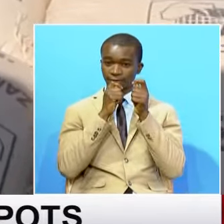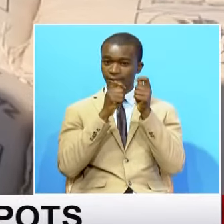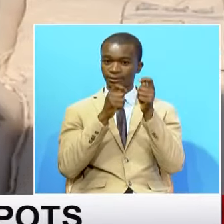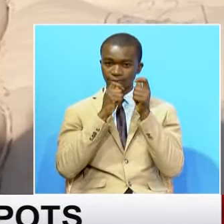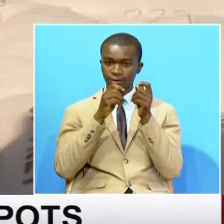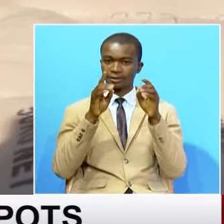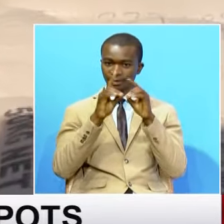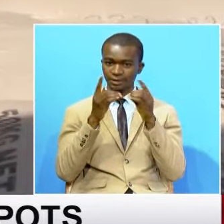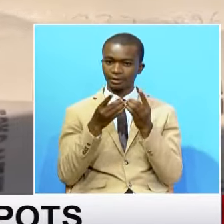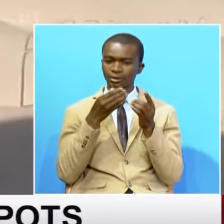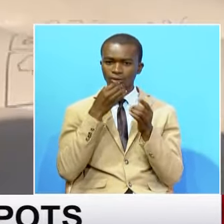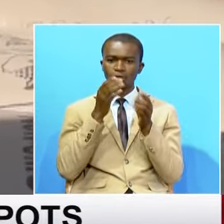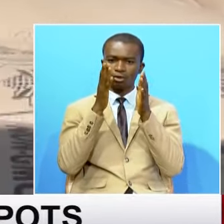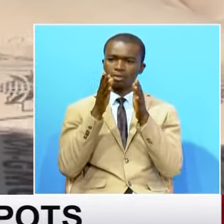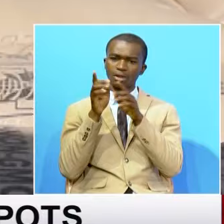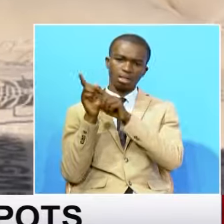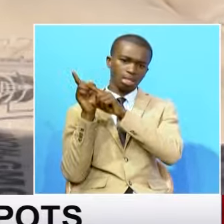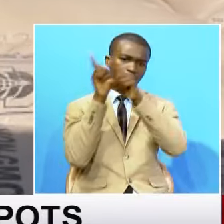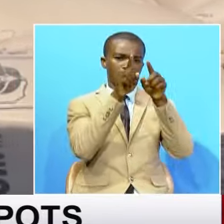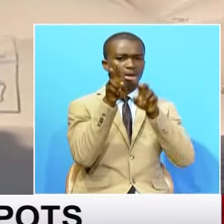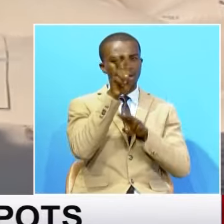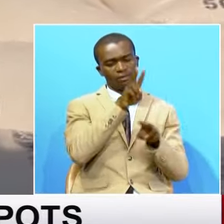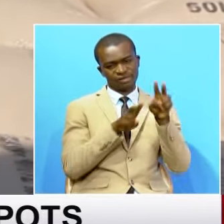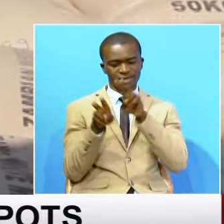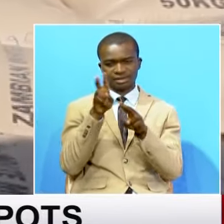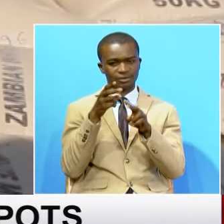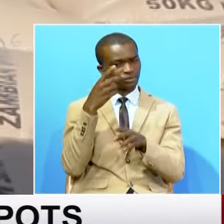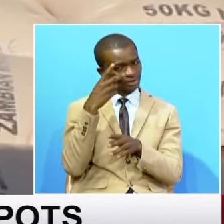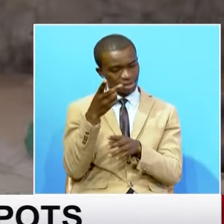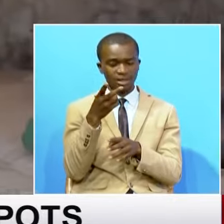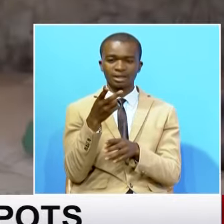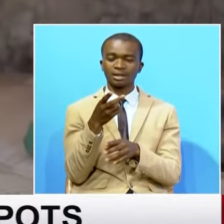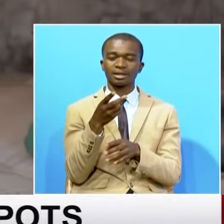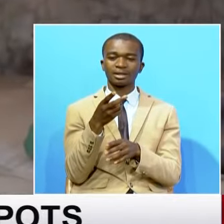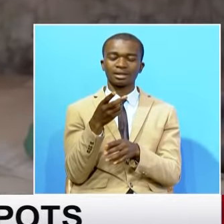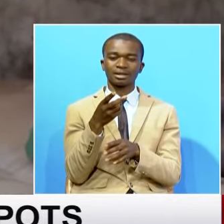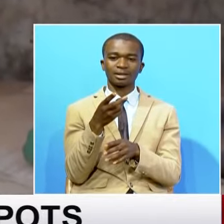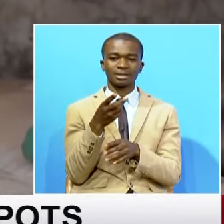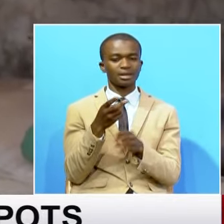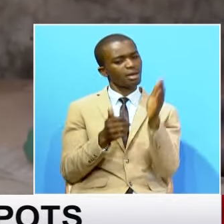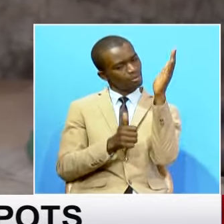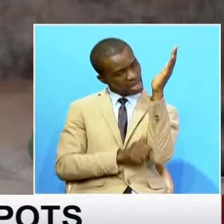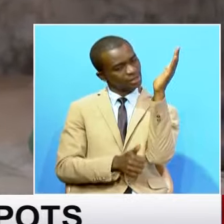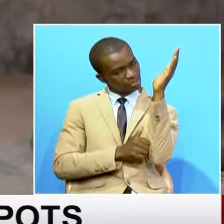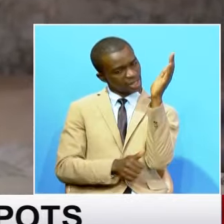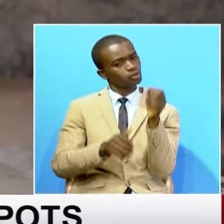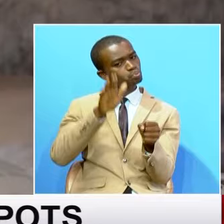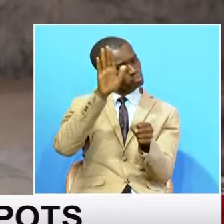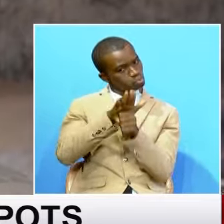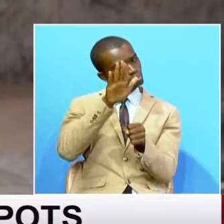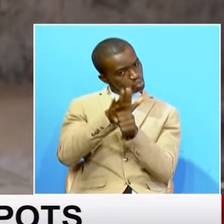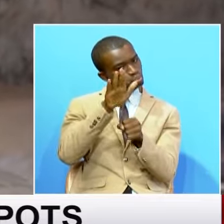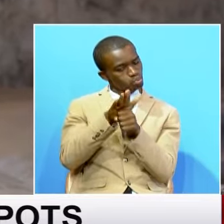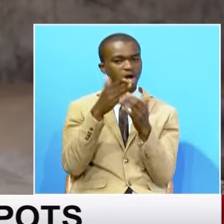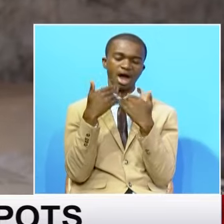toured the shed and found it fully stocked with maize readily available for sale. Yes, Konkola is one of the 10 depots